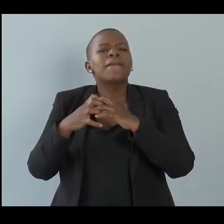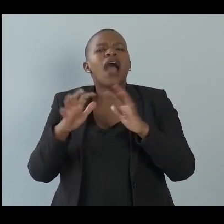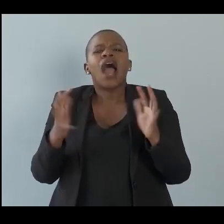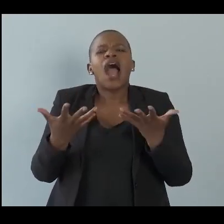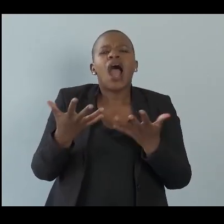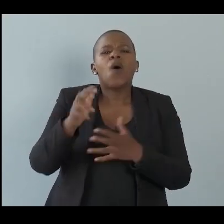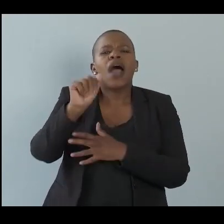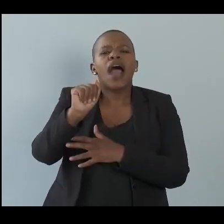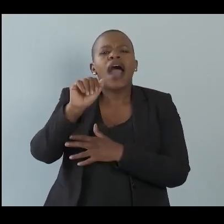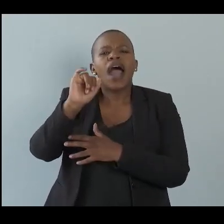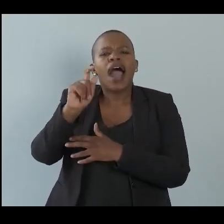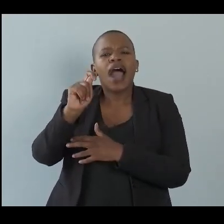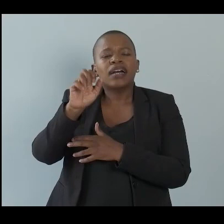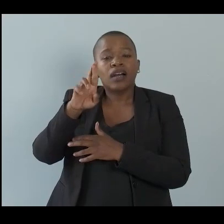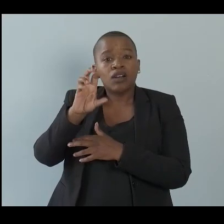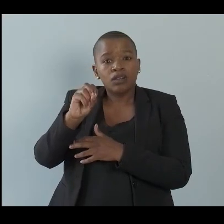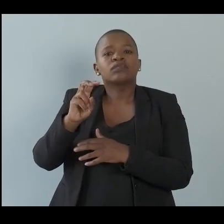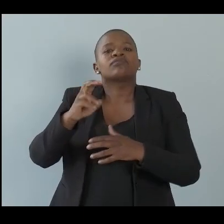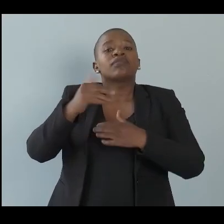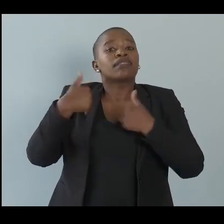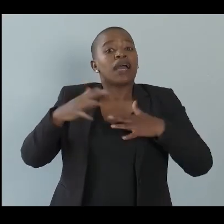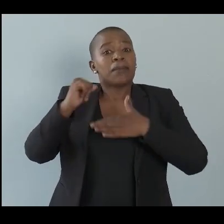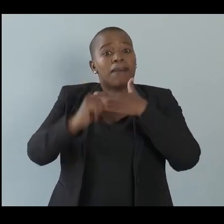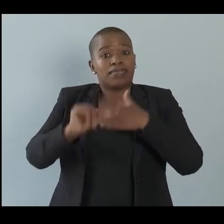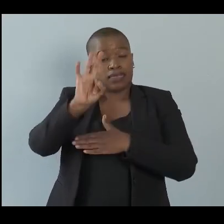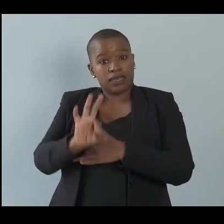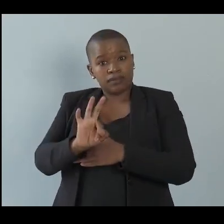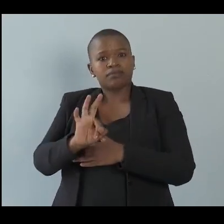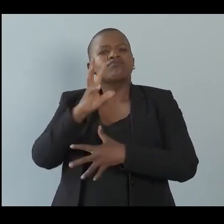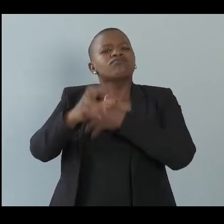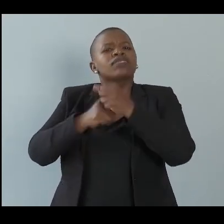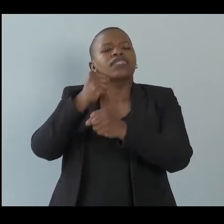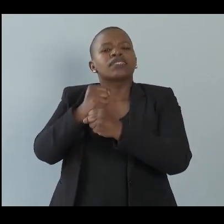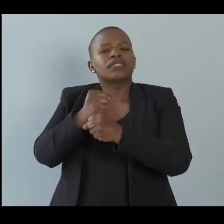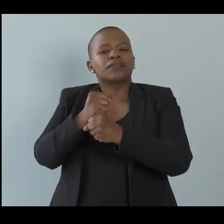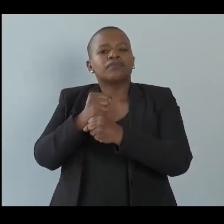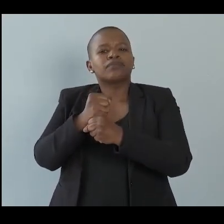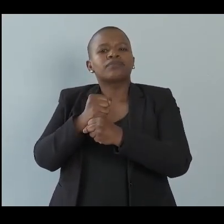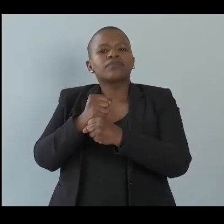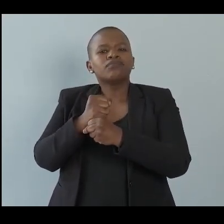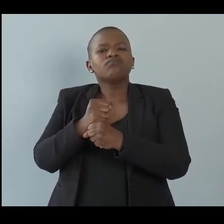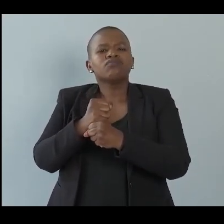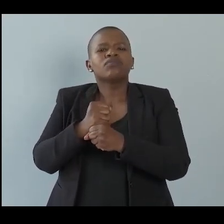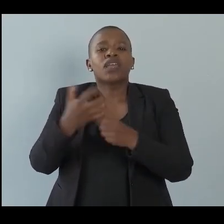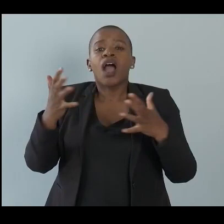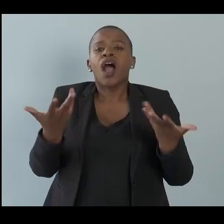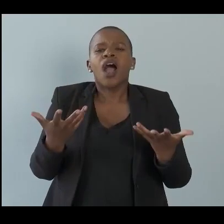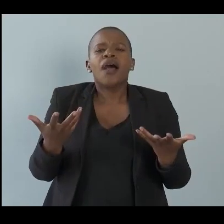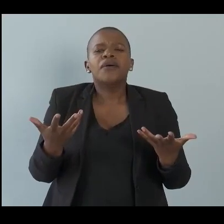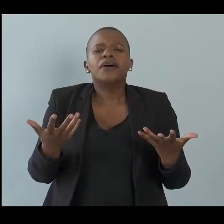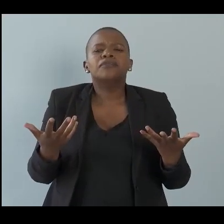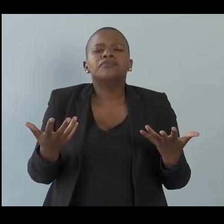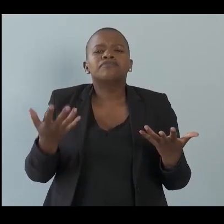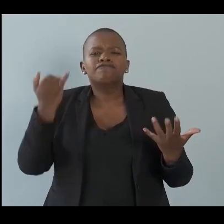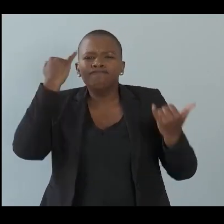1st of March 2024, by unifying the operations of Altron Systems Integration, Altron Caribbean, and Altron